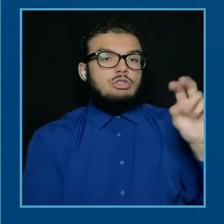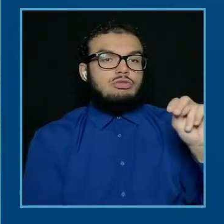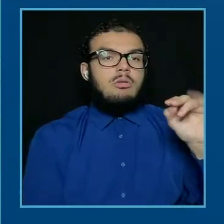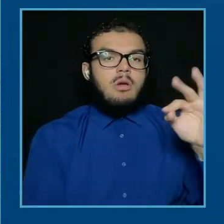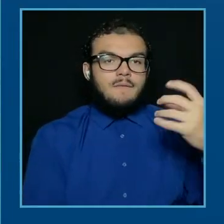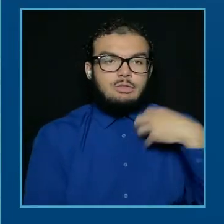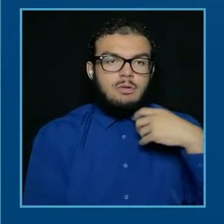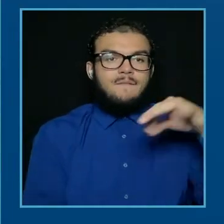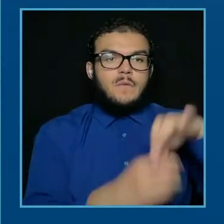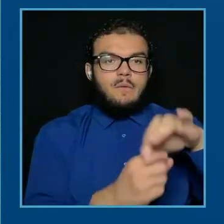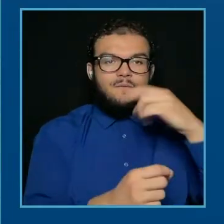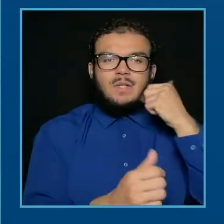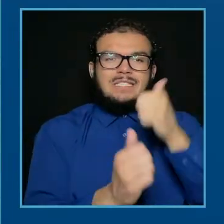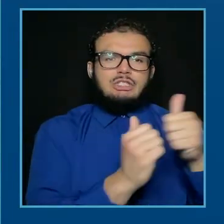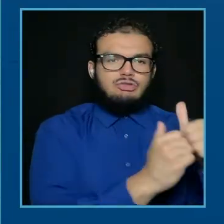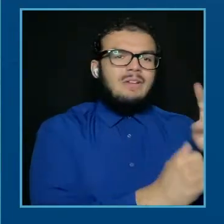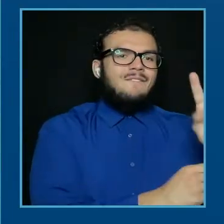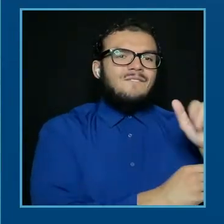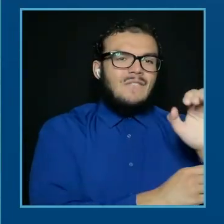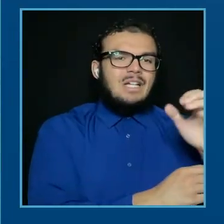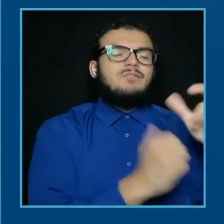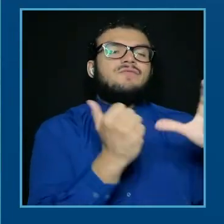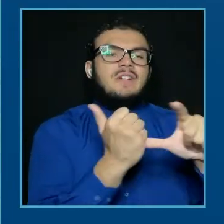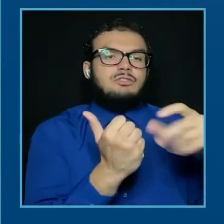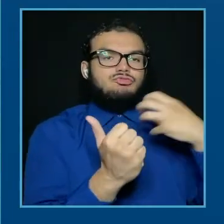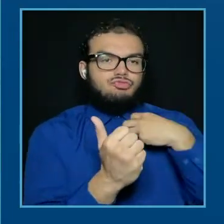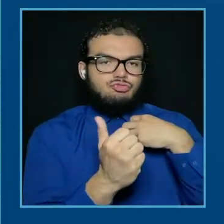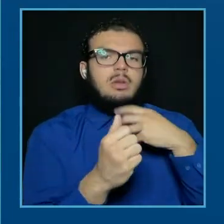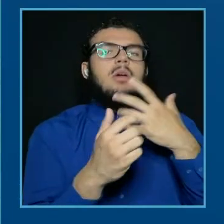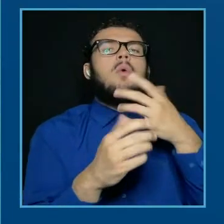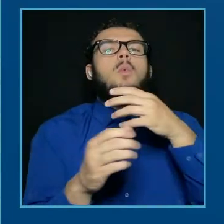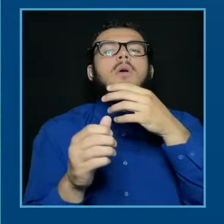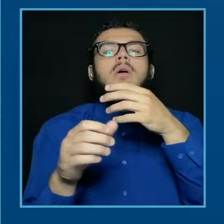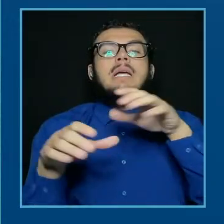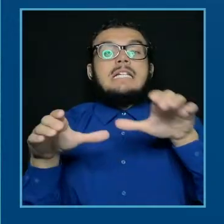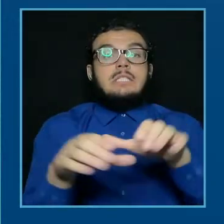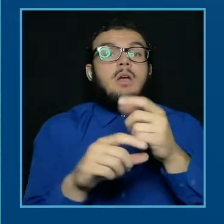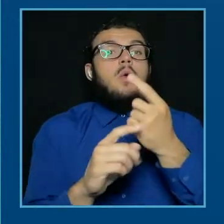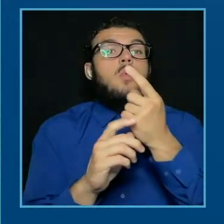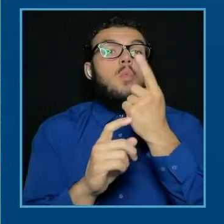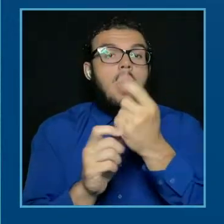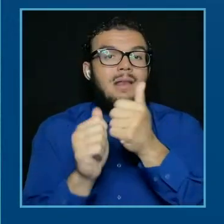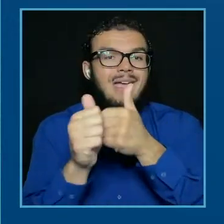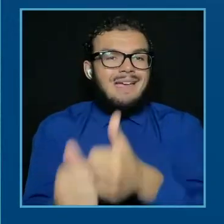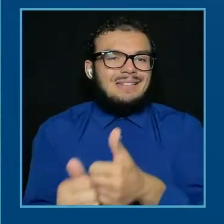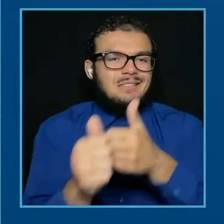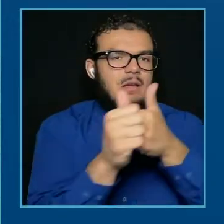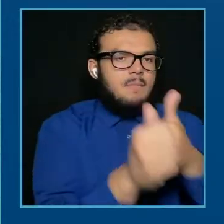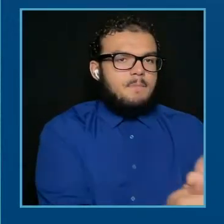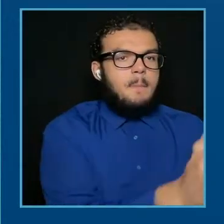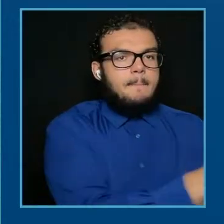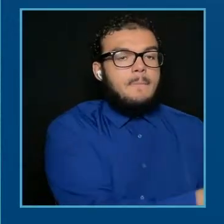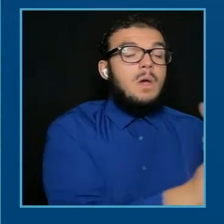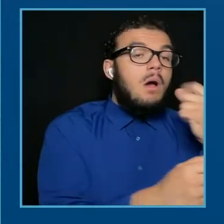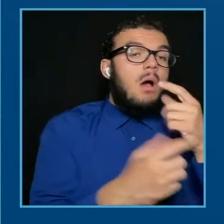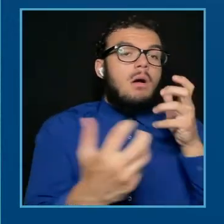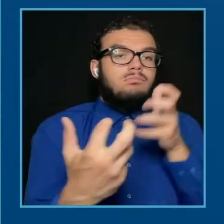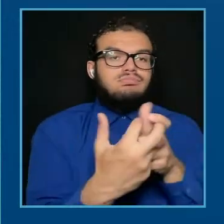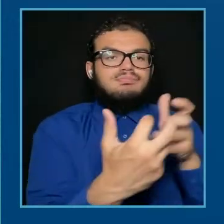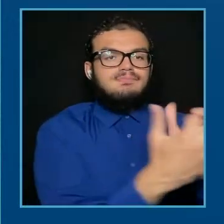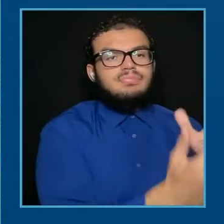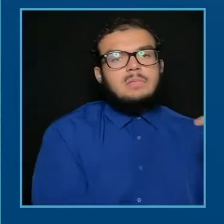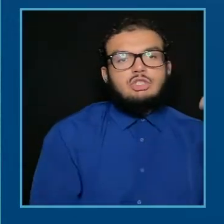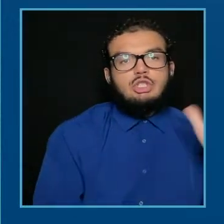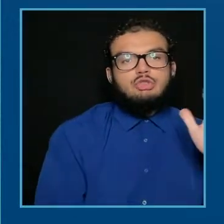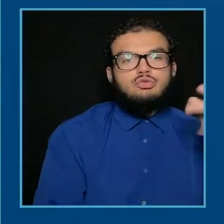for each vice chair position will be conducted one at a time among all candidates of the appropriate gender. So the question